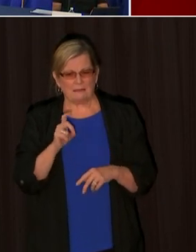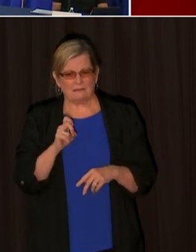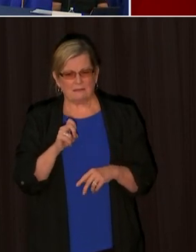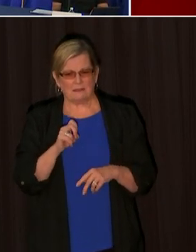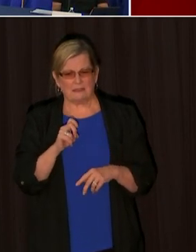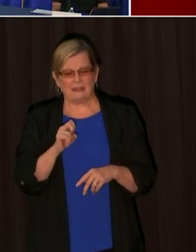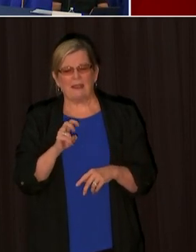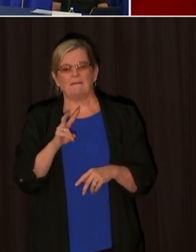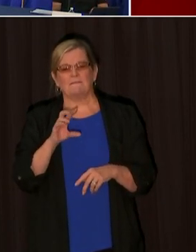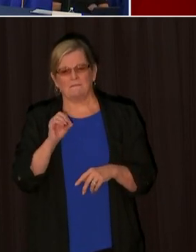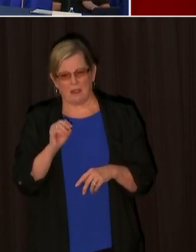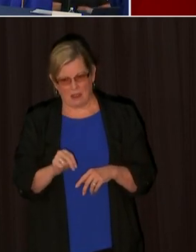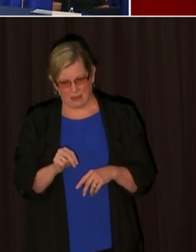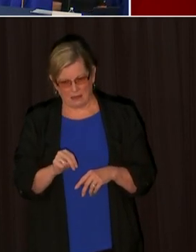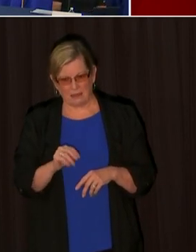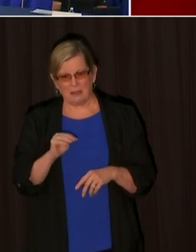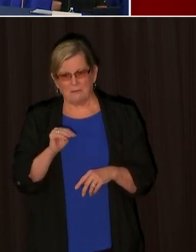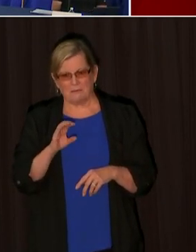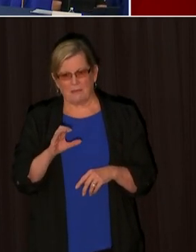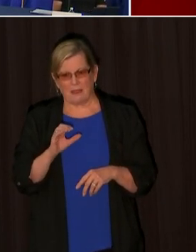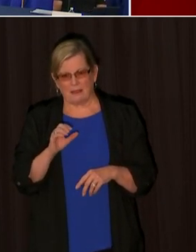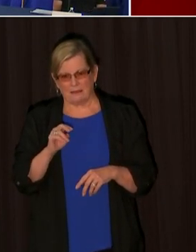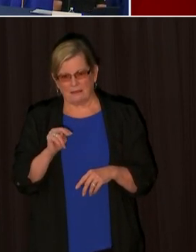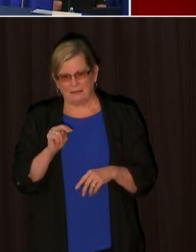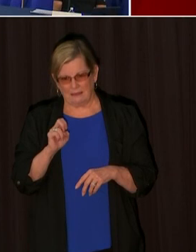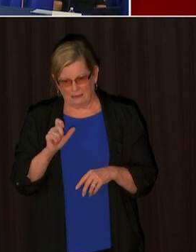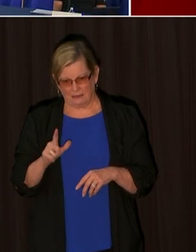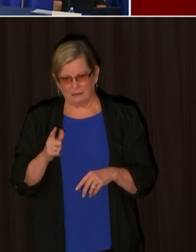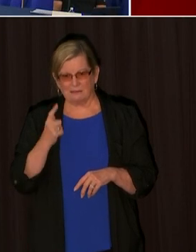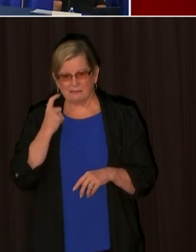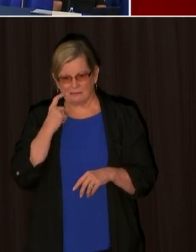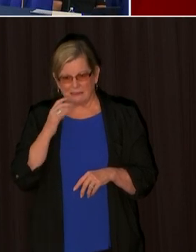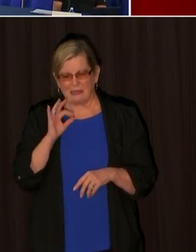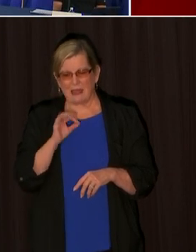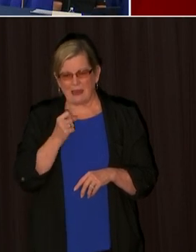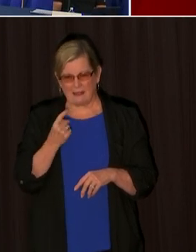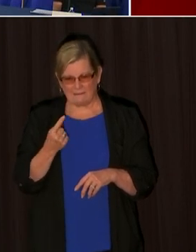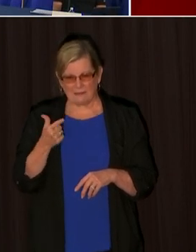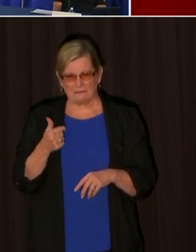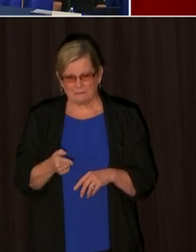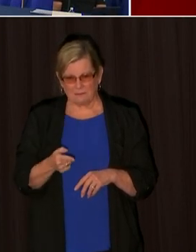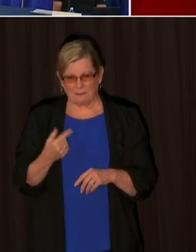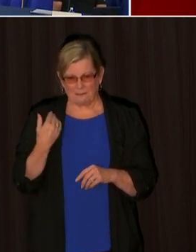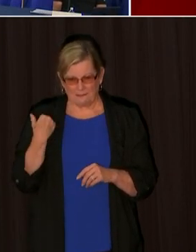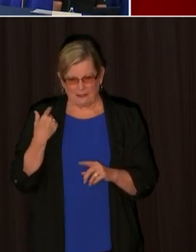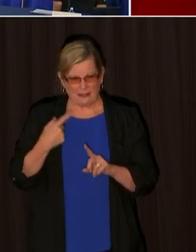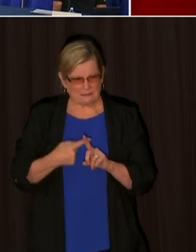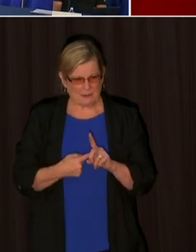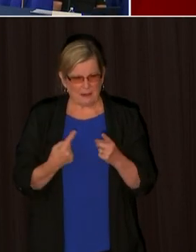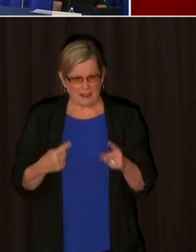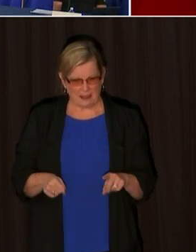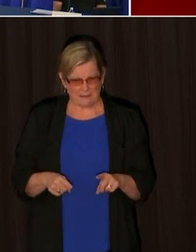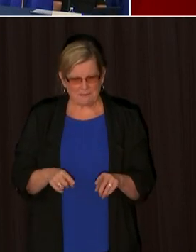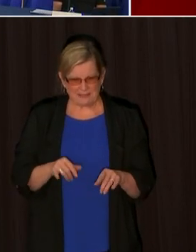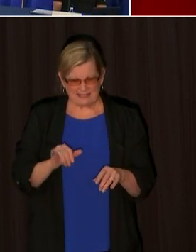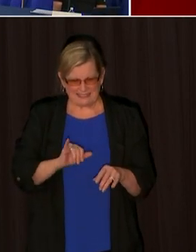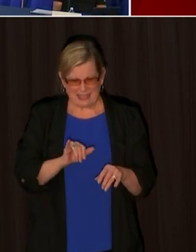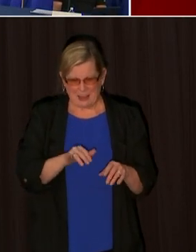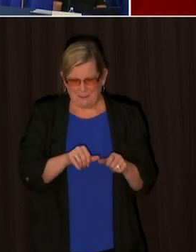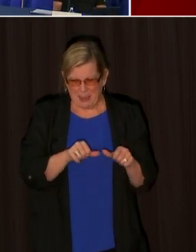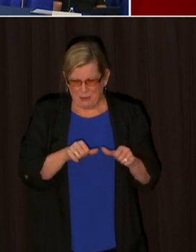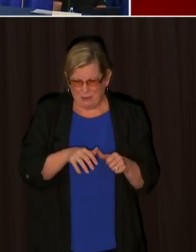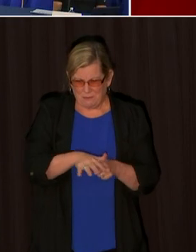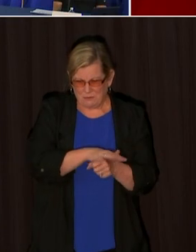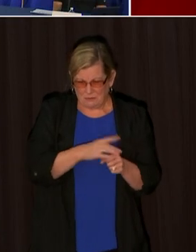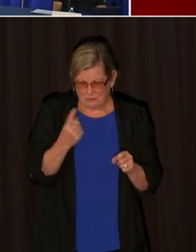the weekend. I know last month there was another shooting in that area, and it involved another dark-colored sedan, and they